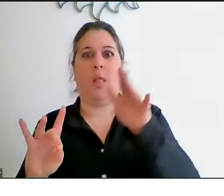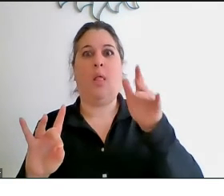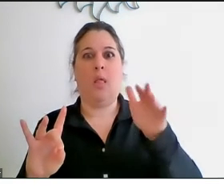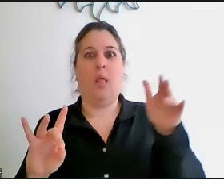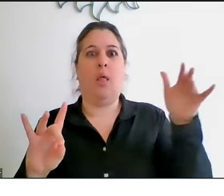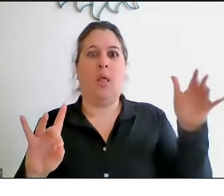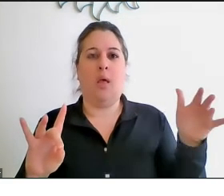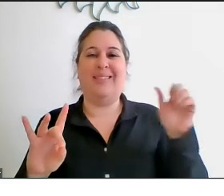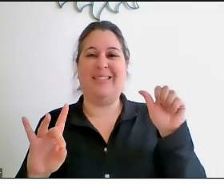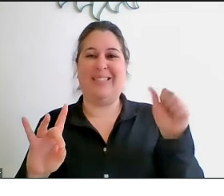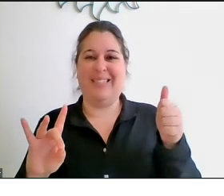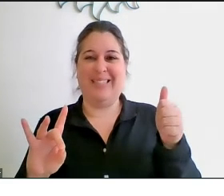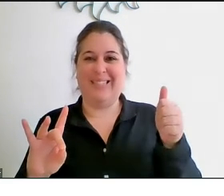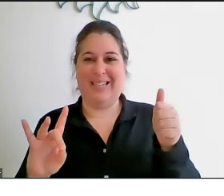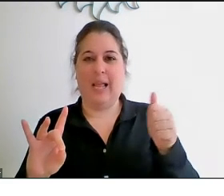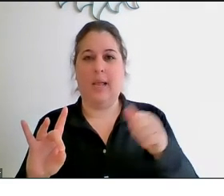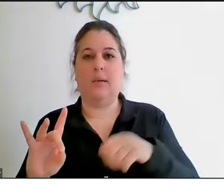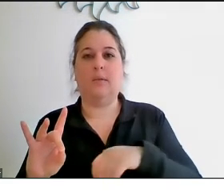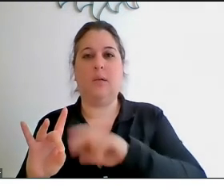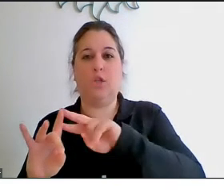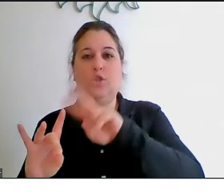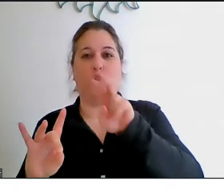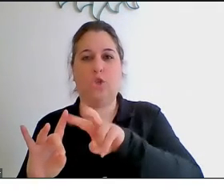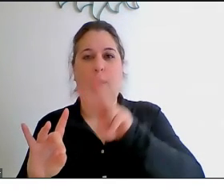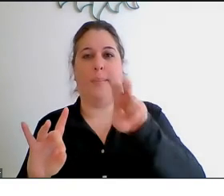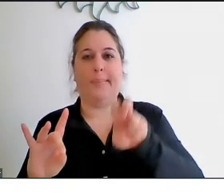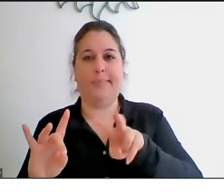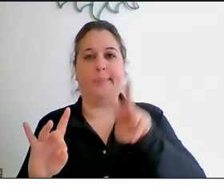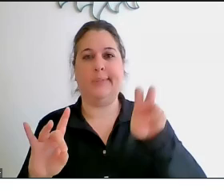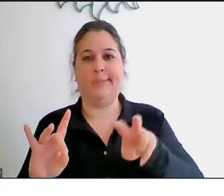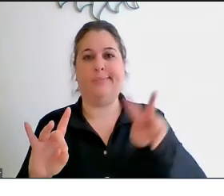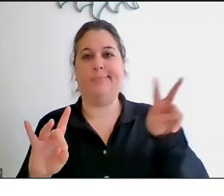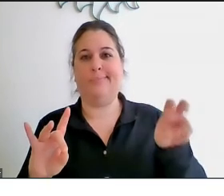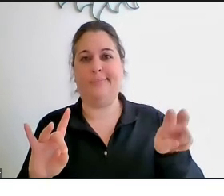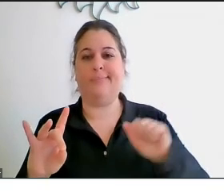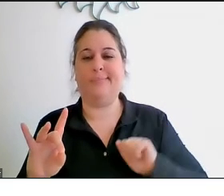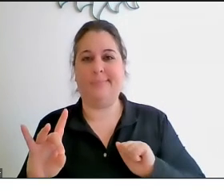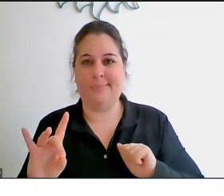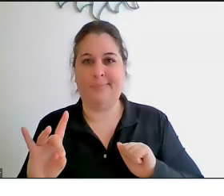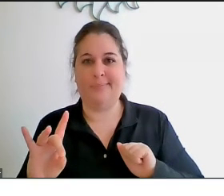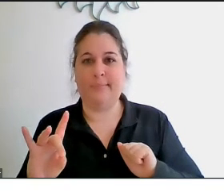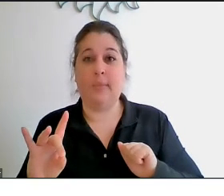6, 7, 8, 9, 10. This is where I land.